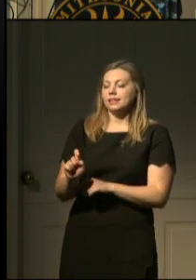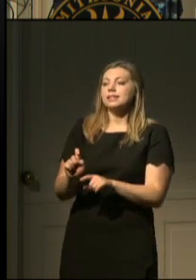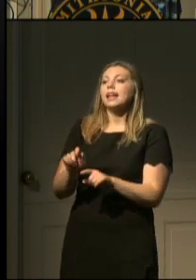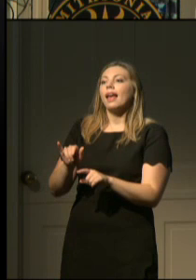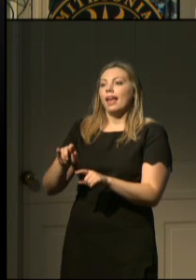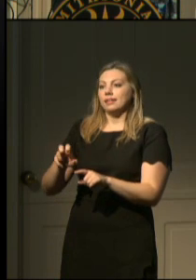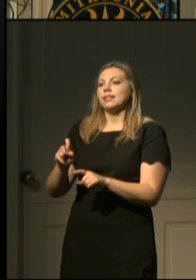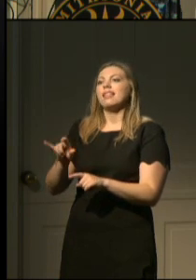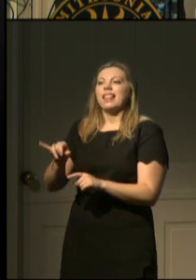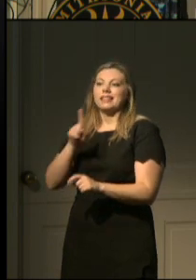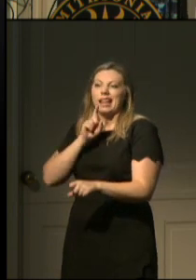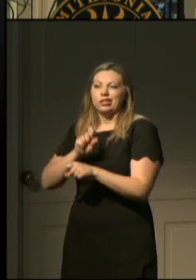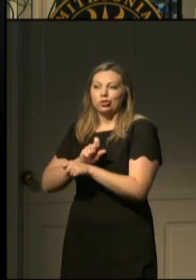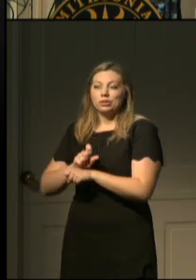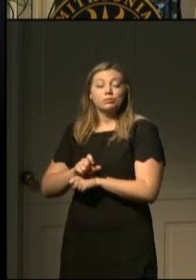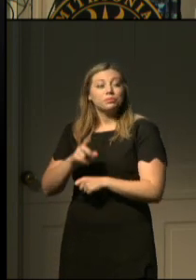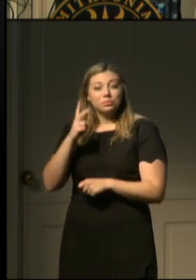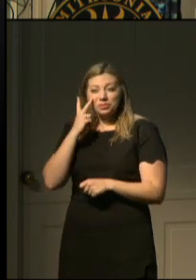the center